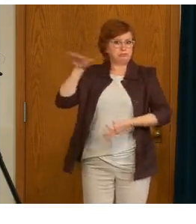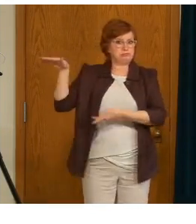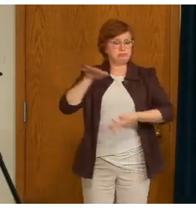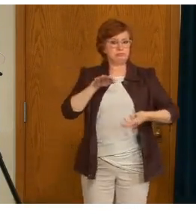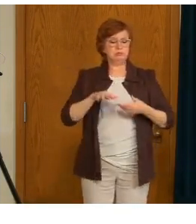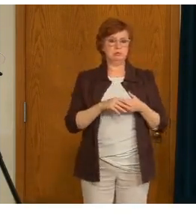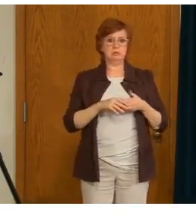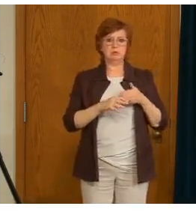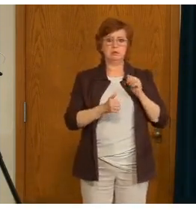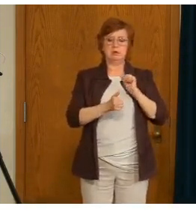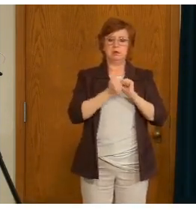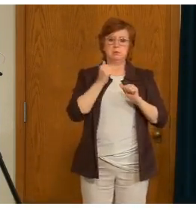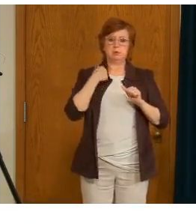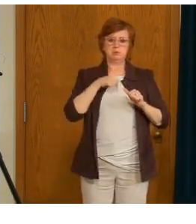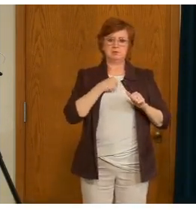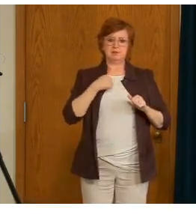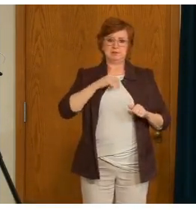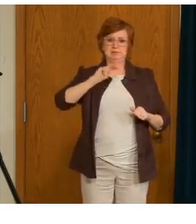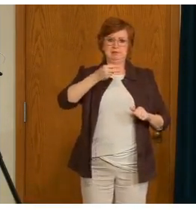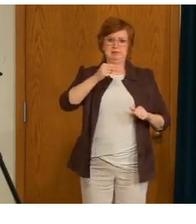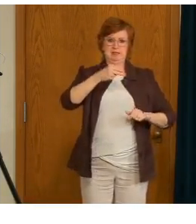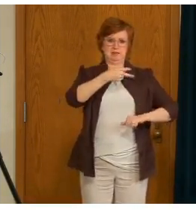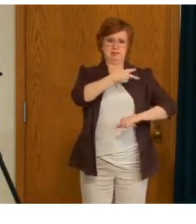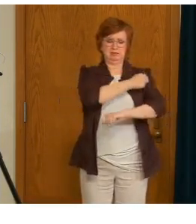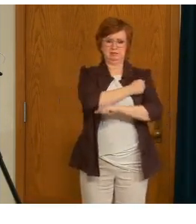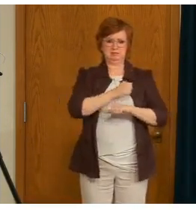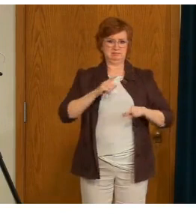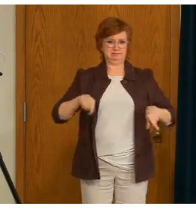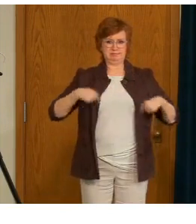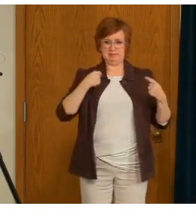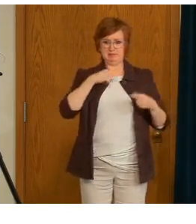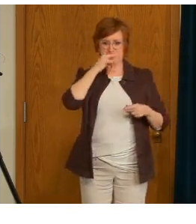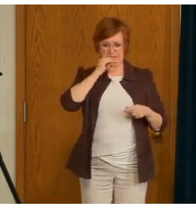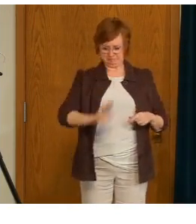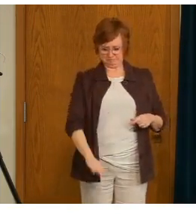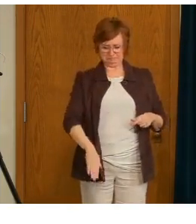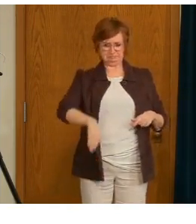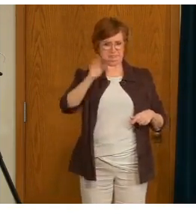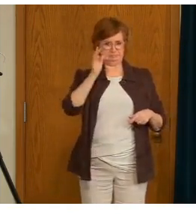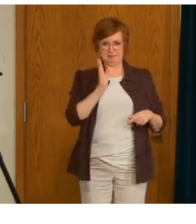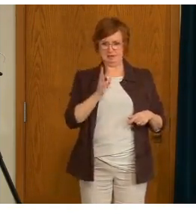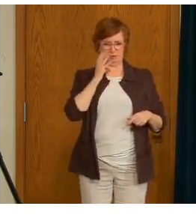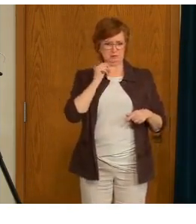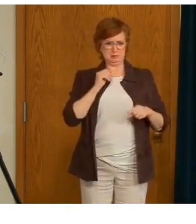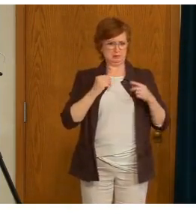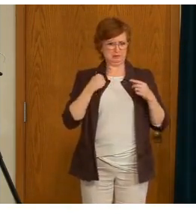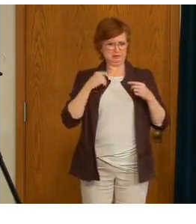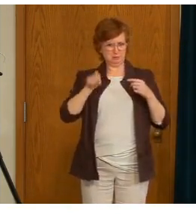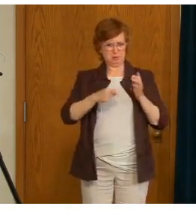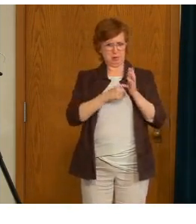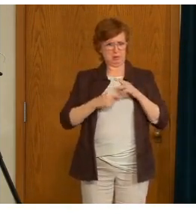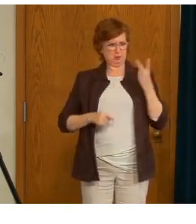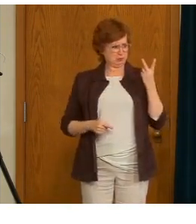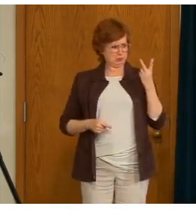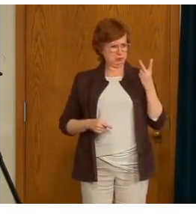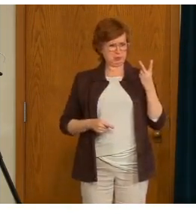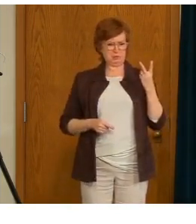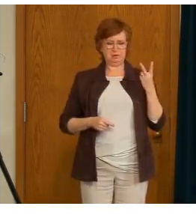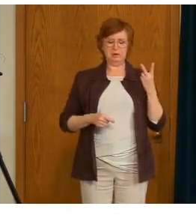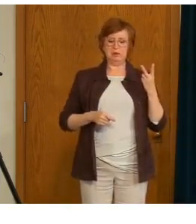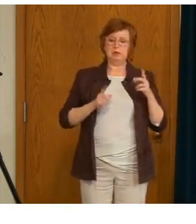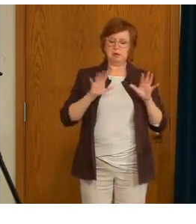of us have had done since we were kids. But in this case, getting a second dose is critical to getting the very best protection against COVID for